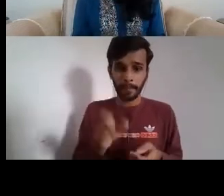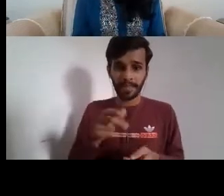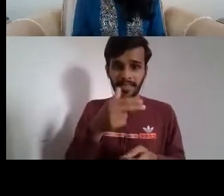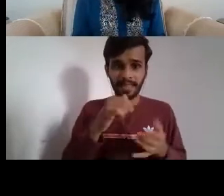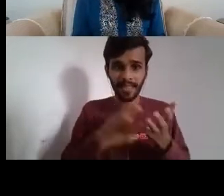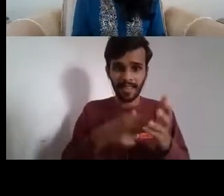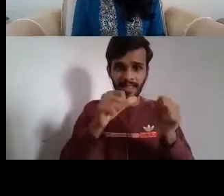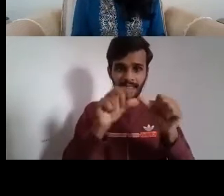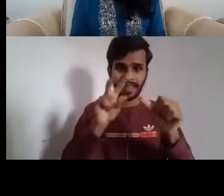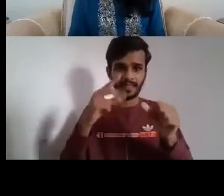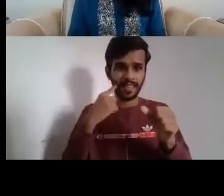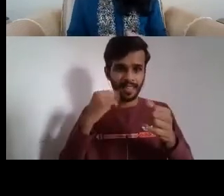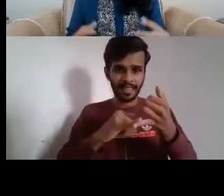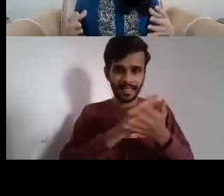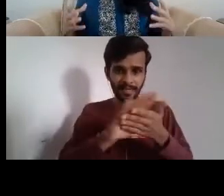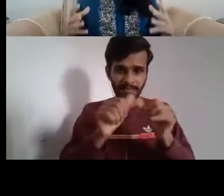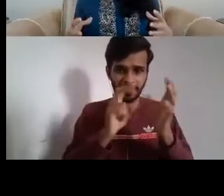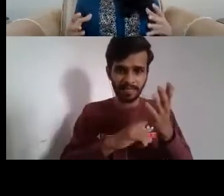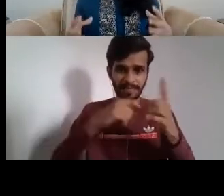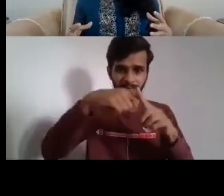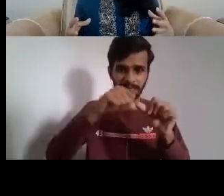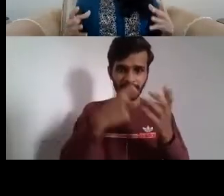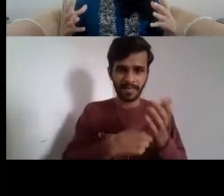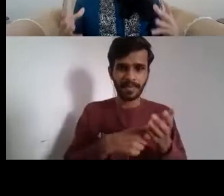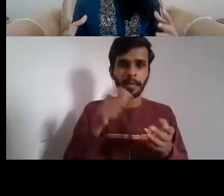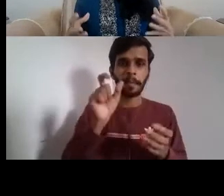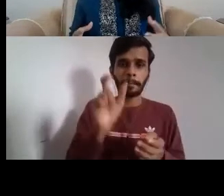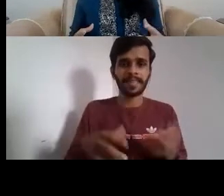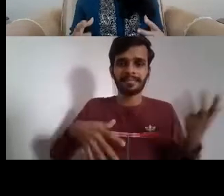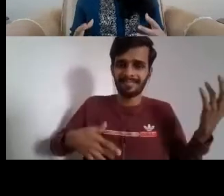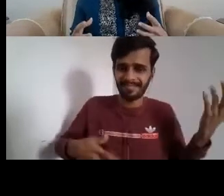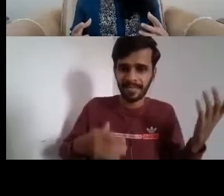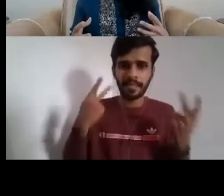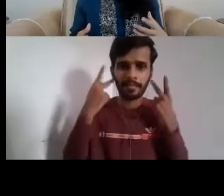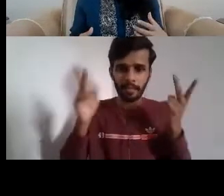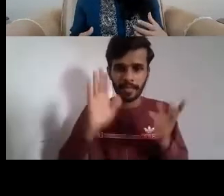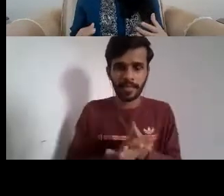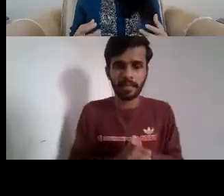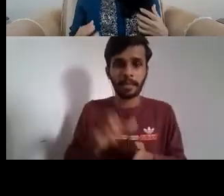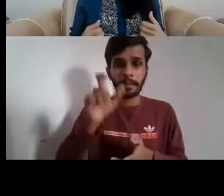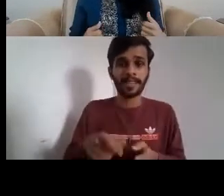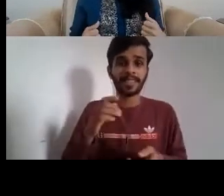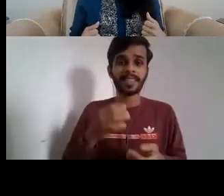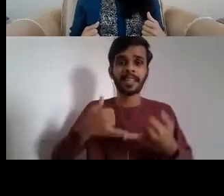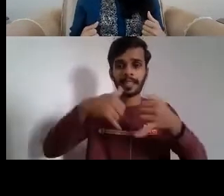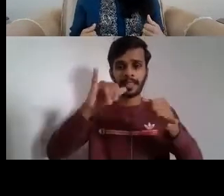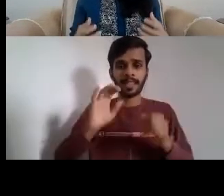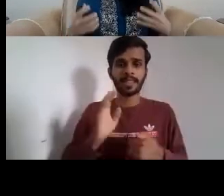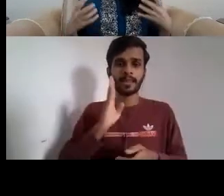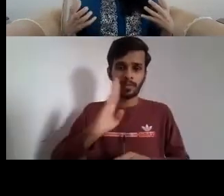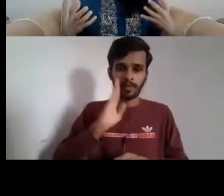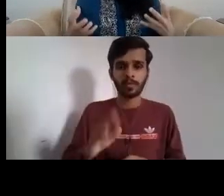Shankar. He established himself as a major representative of Indian music in the West.